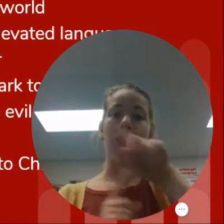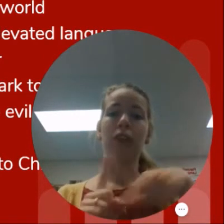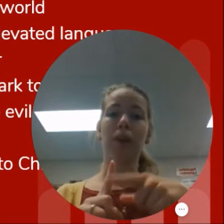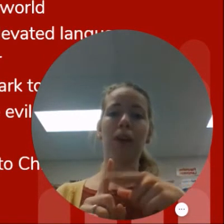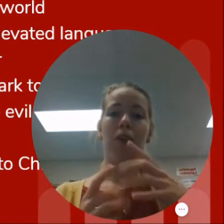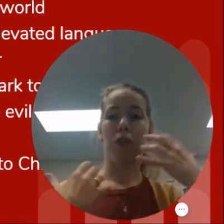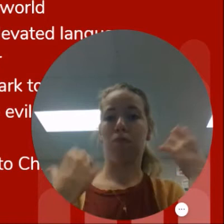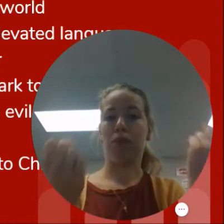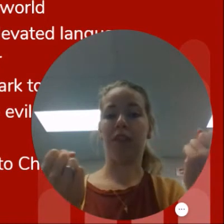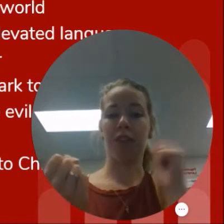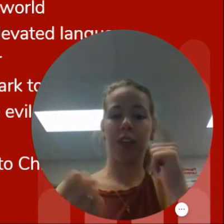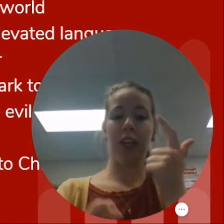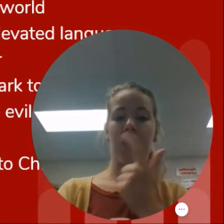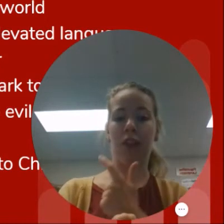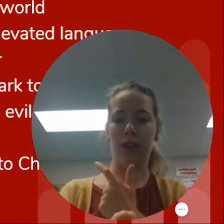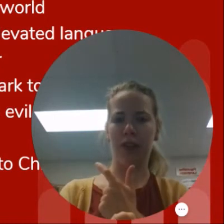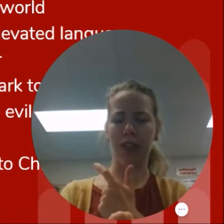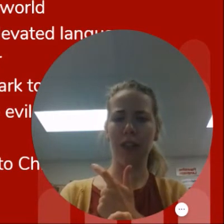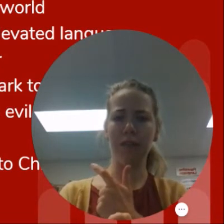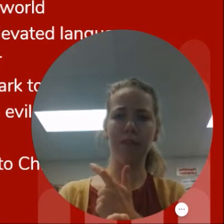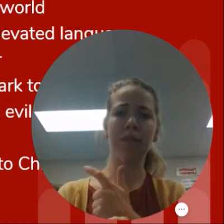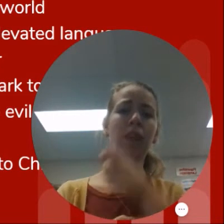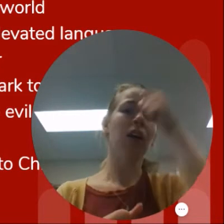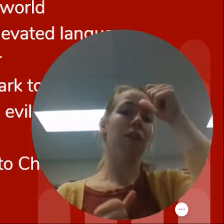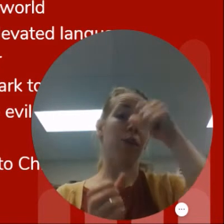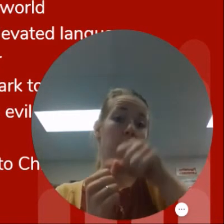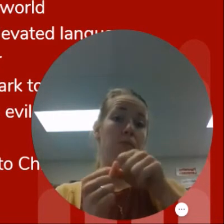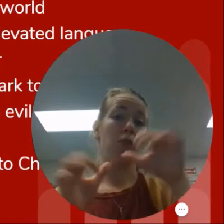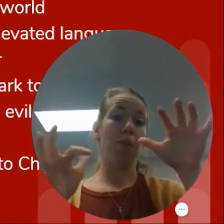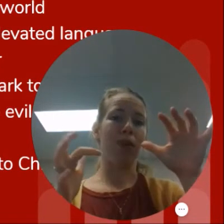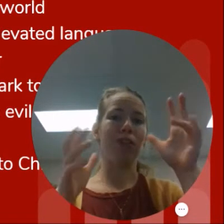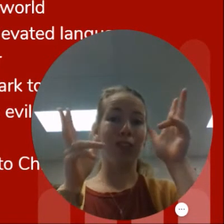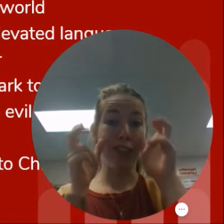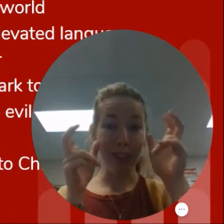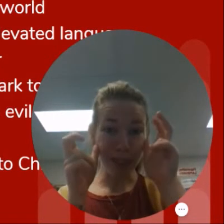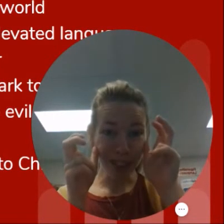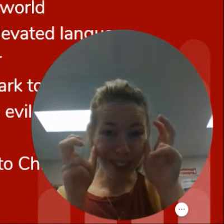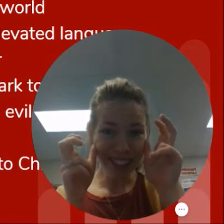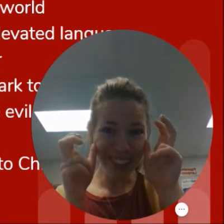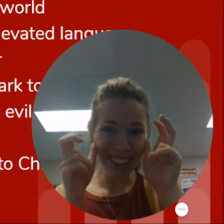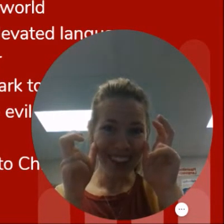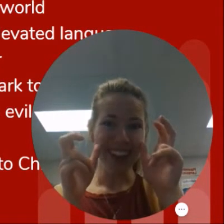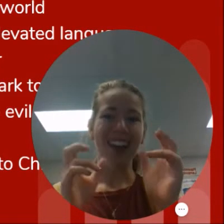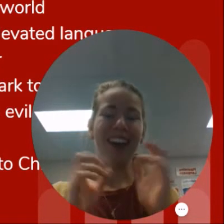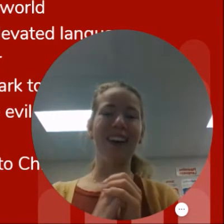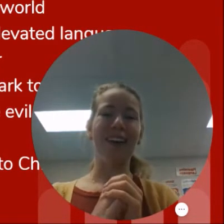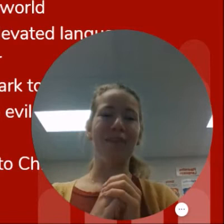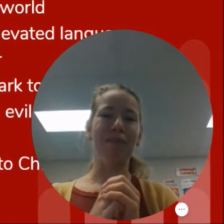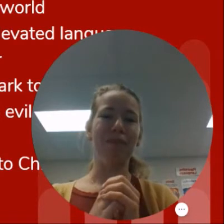is that you learn about bravery and loyalty. Do you remember, monsters are evil.